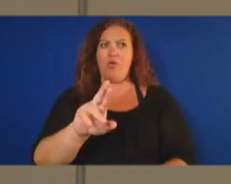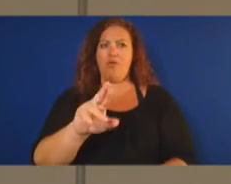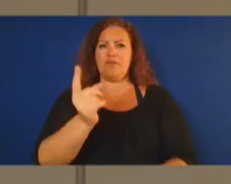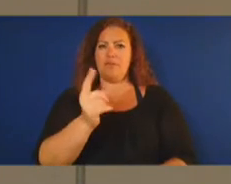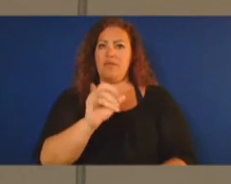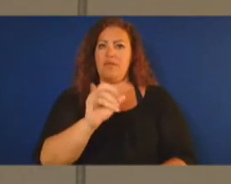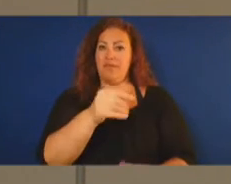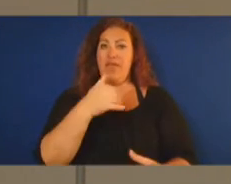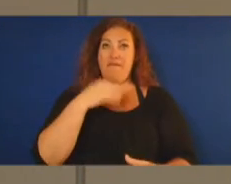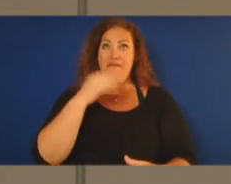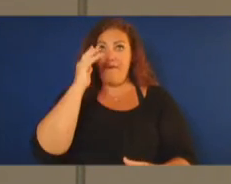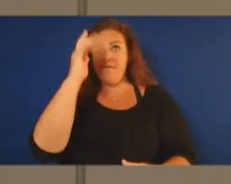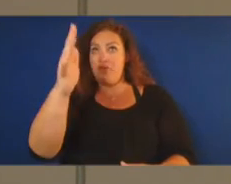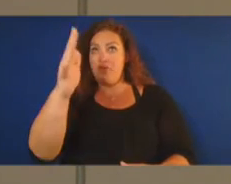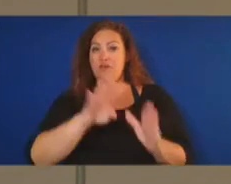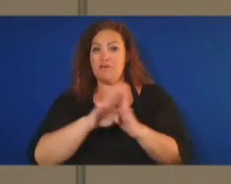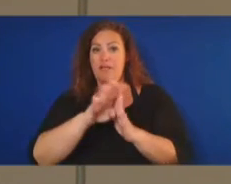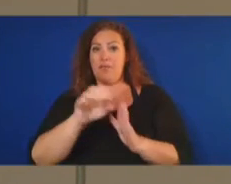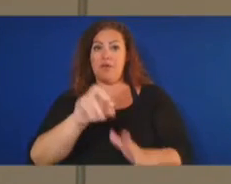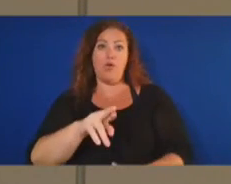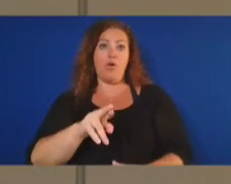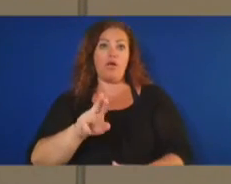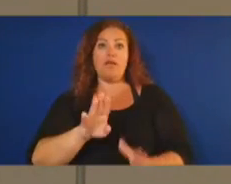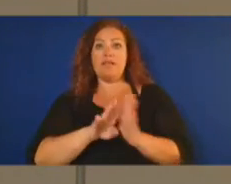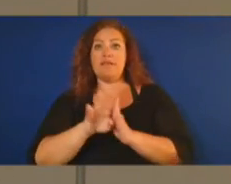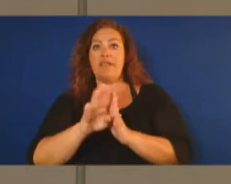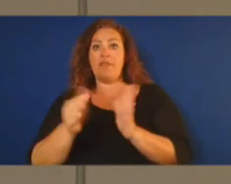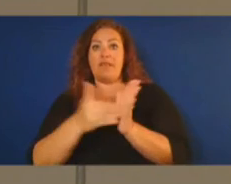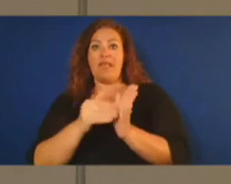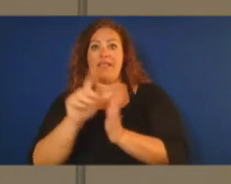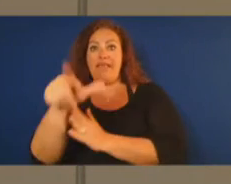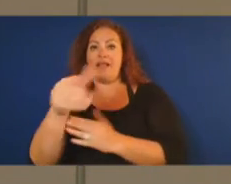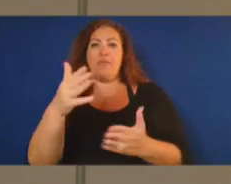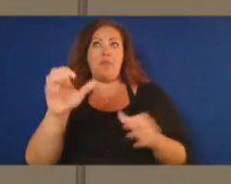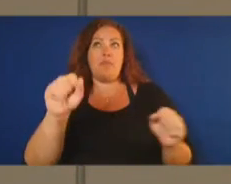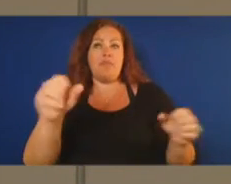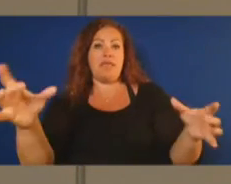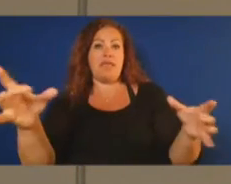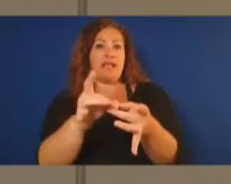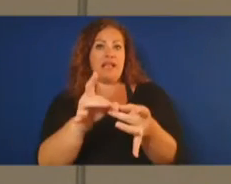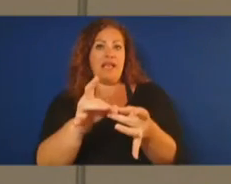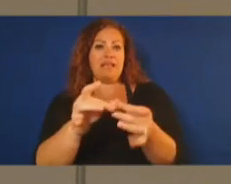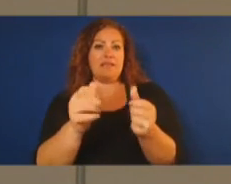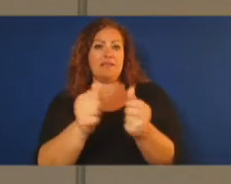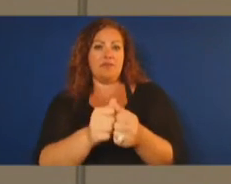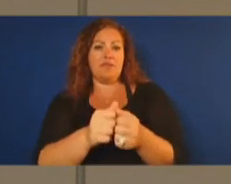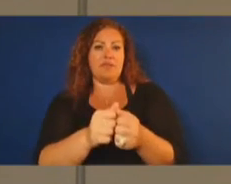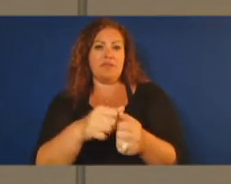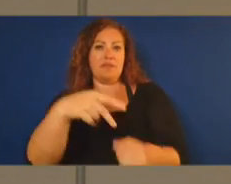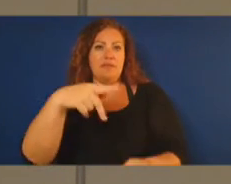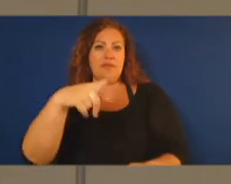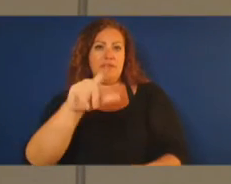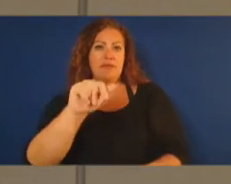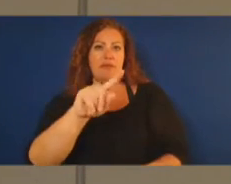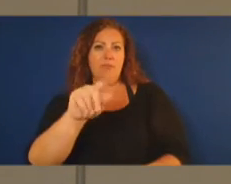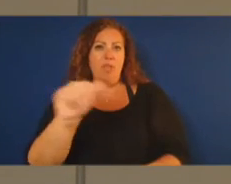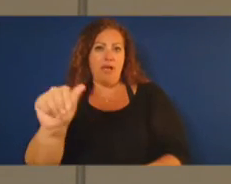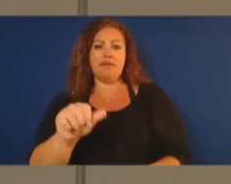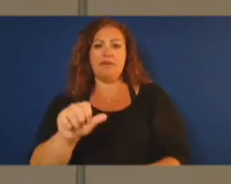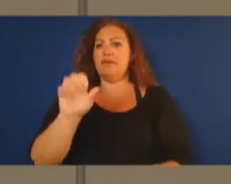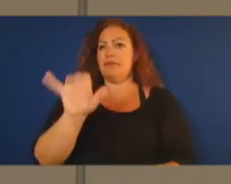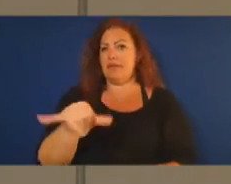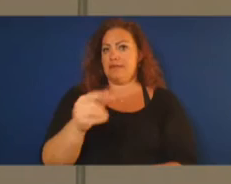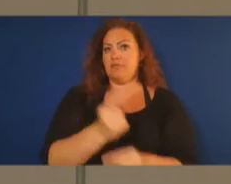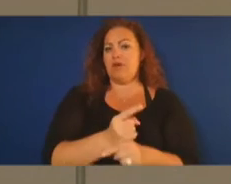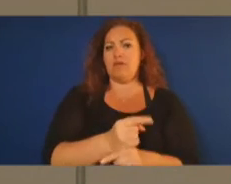development or Redevelopment it might be able to connect so that there is a connection made towards Plaza that's correct all